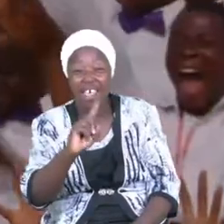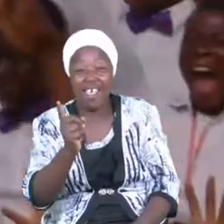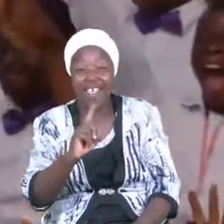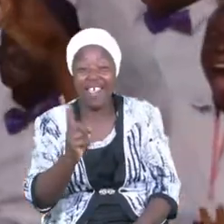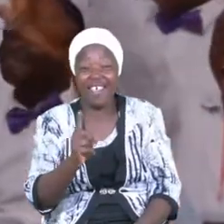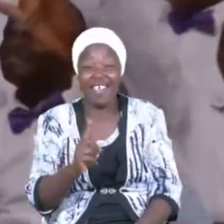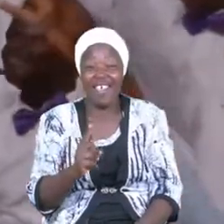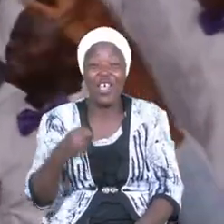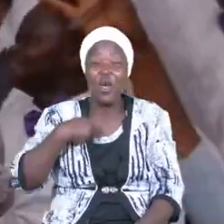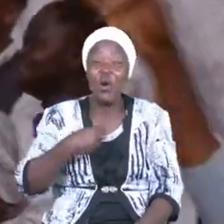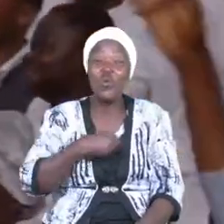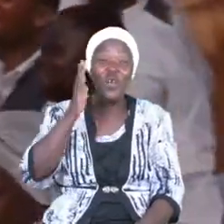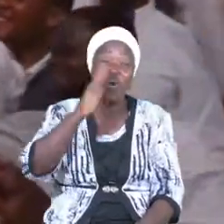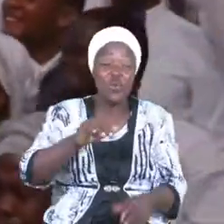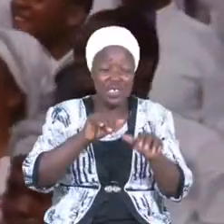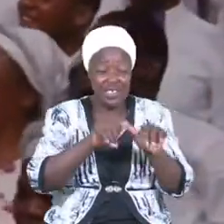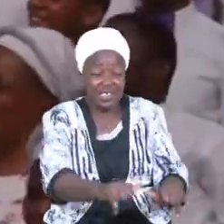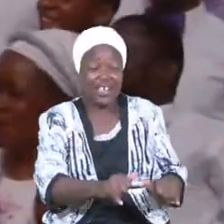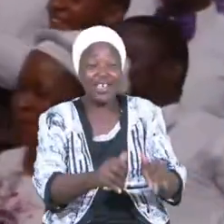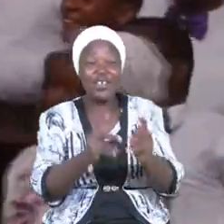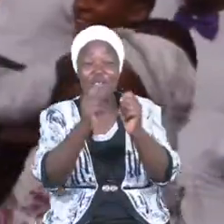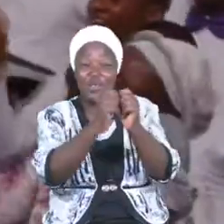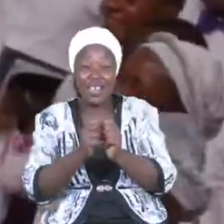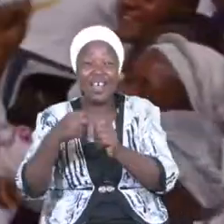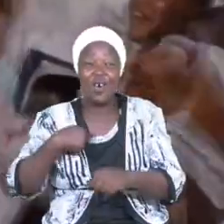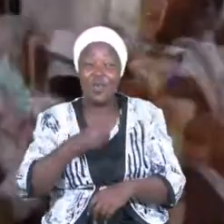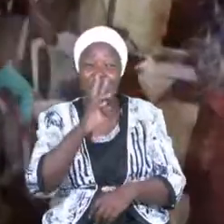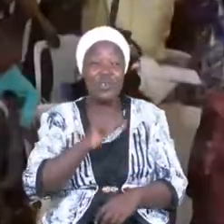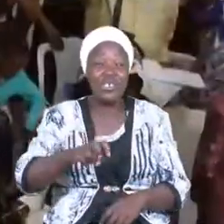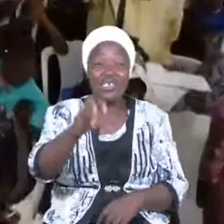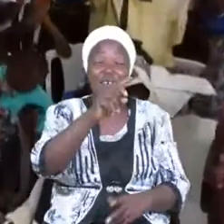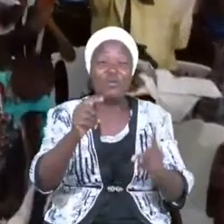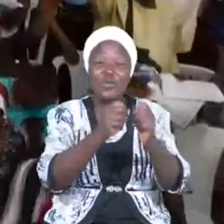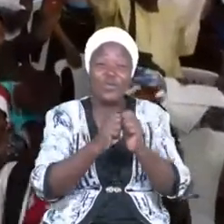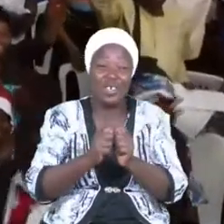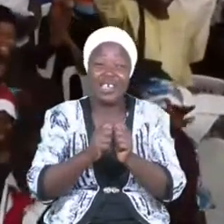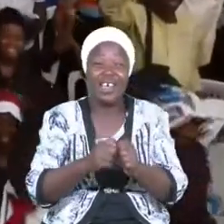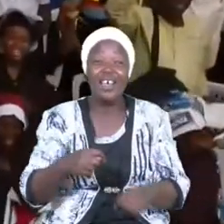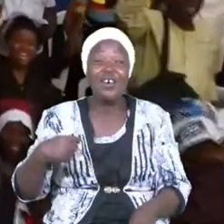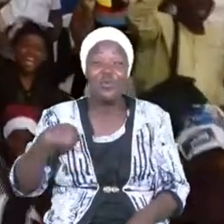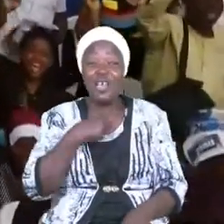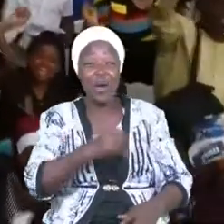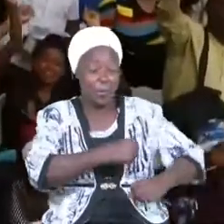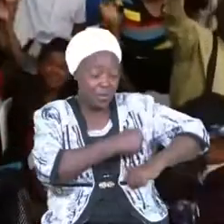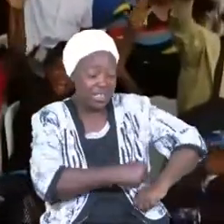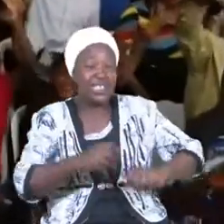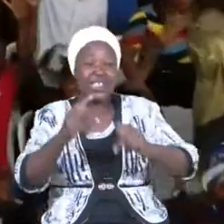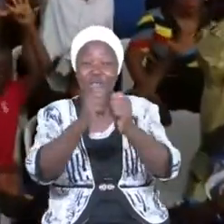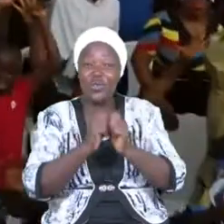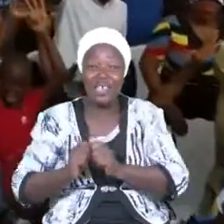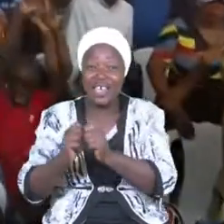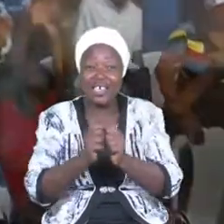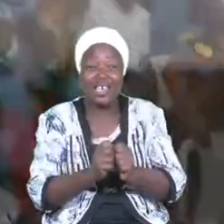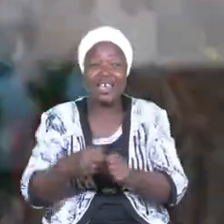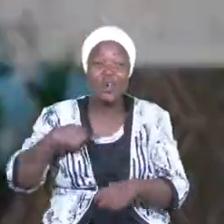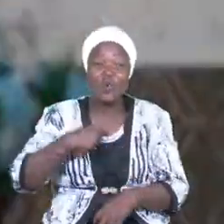will stay together. We will travel together. We are protected together. We will